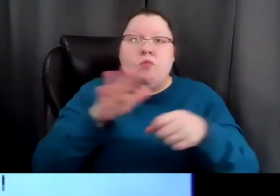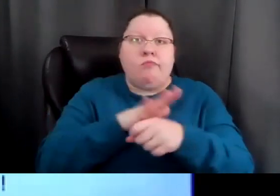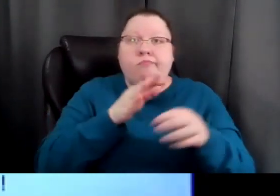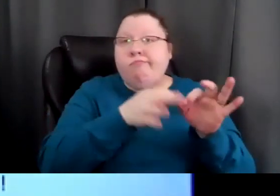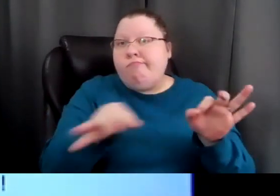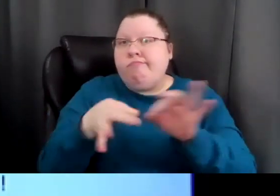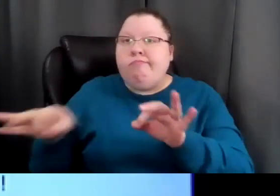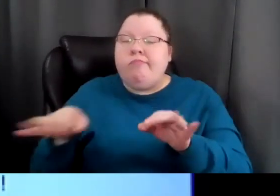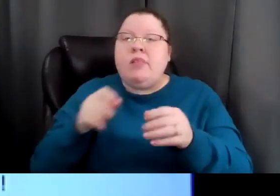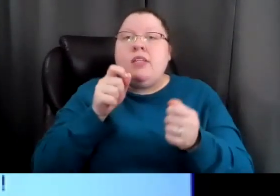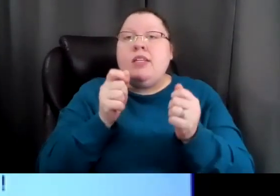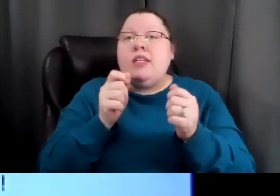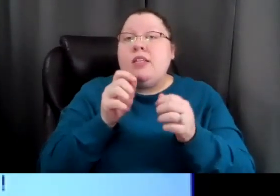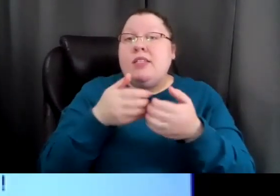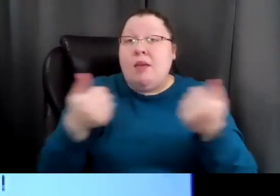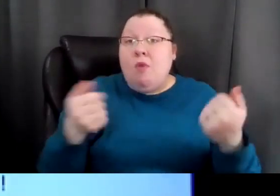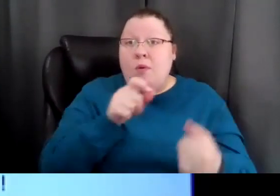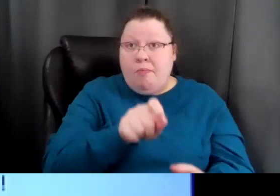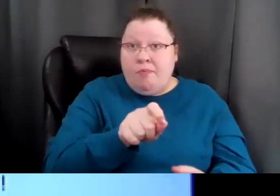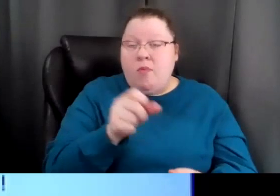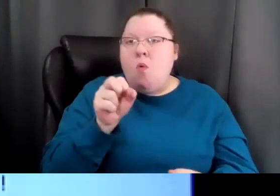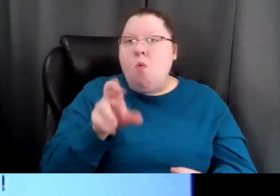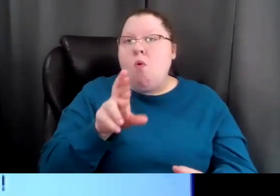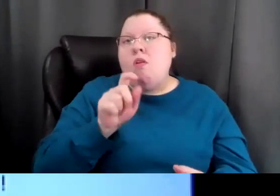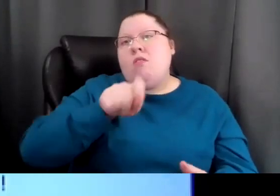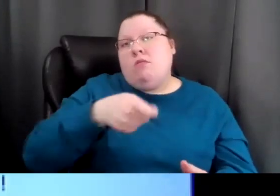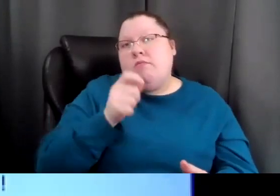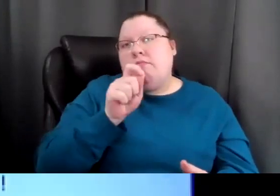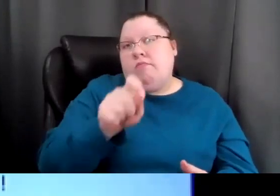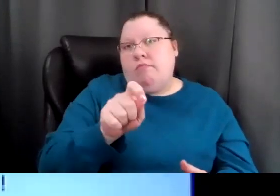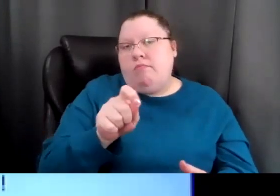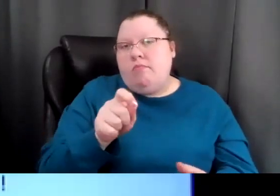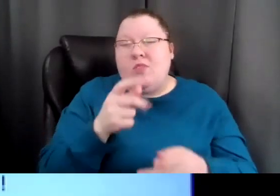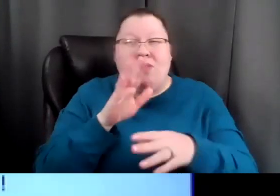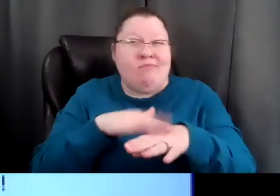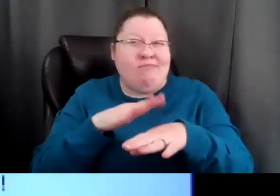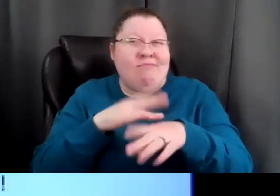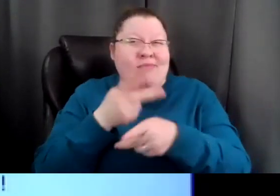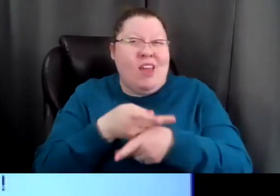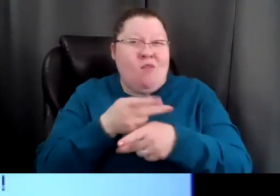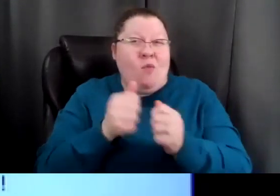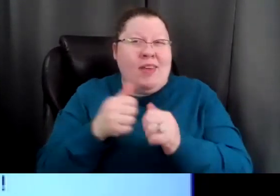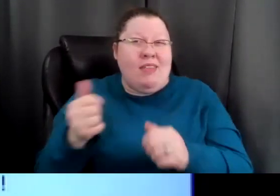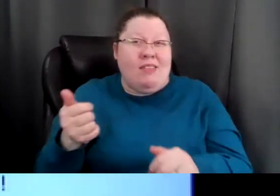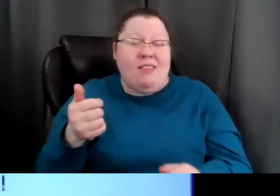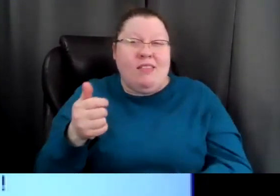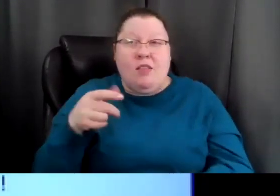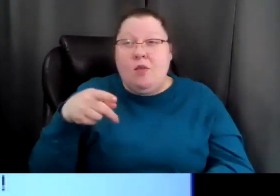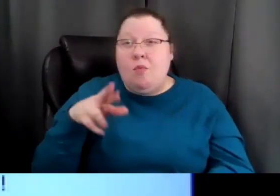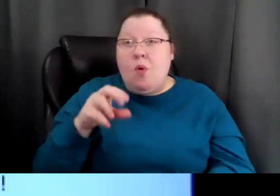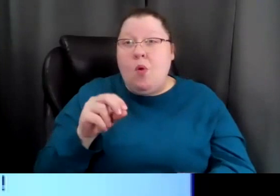period or with a semicolon. He looks great. Watch out for pronouns. Make sure that you have those